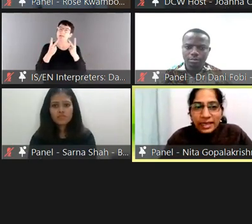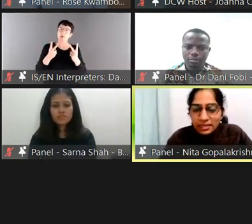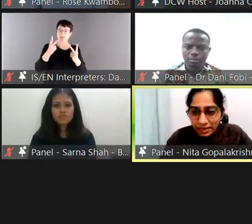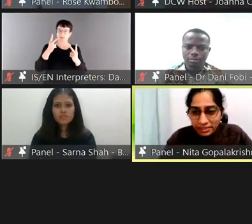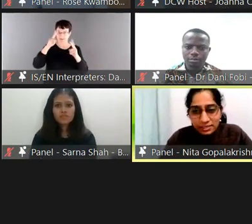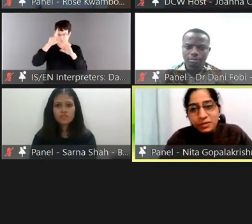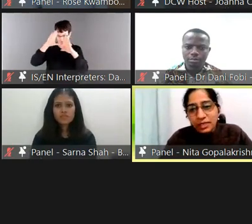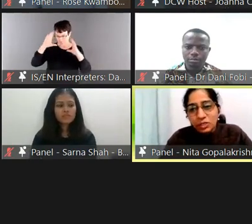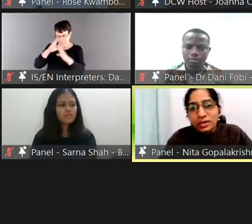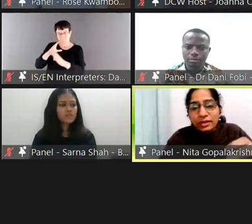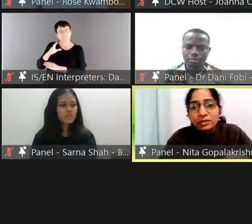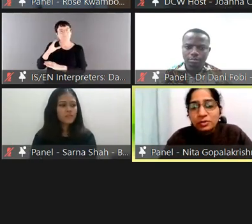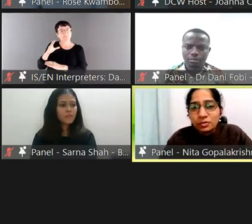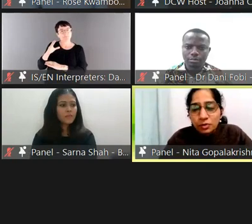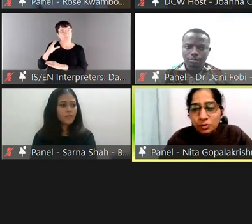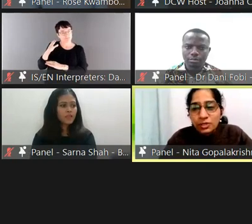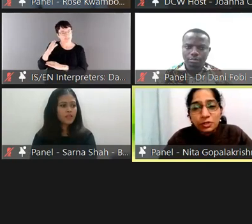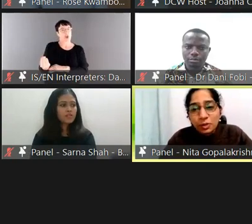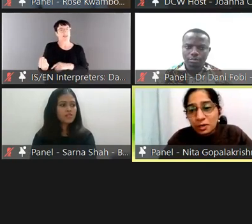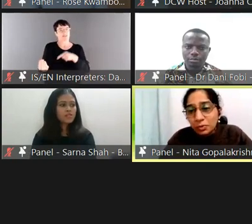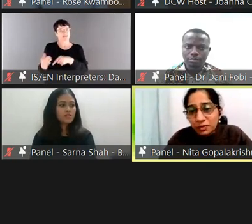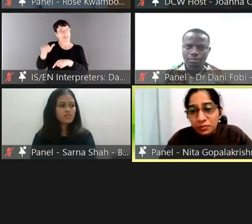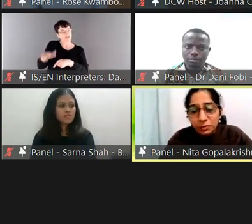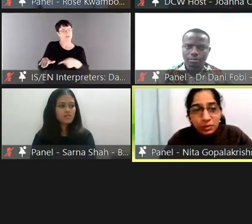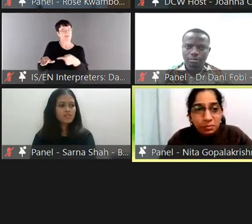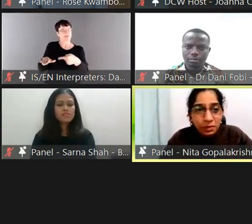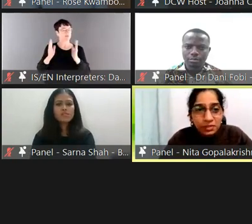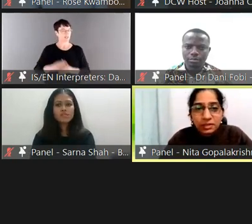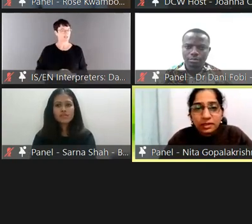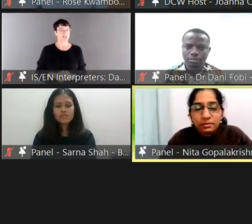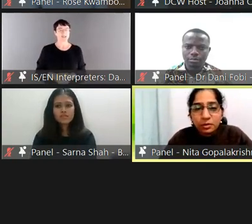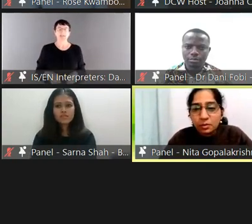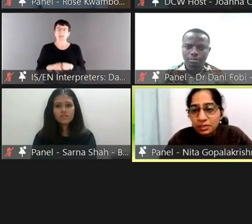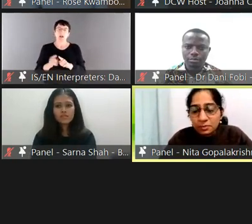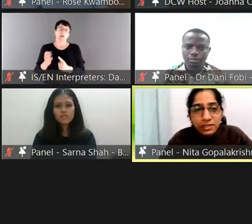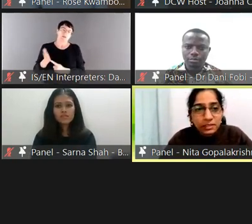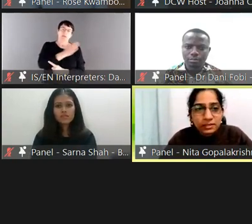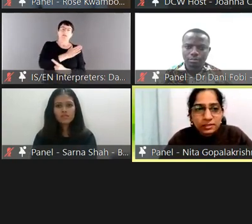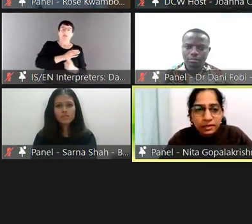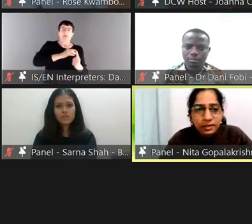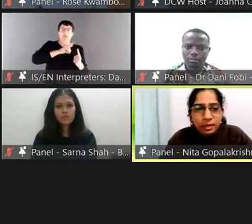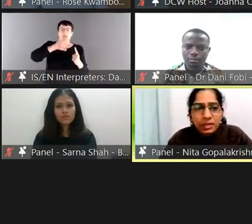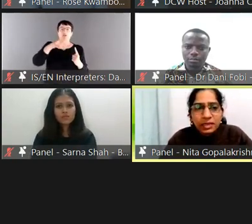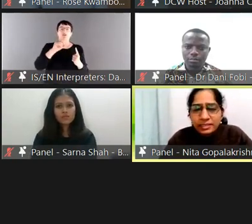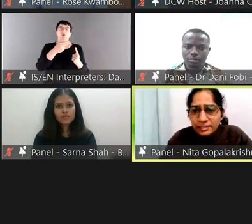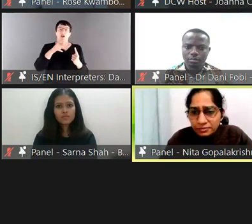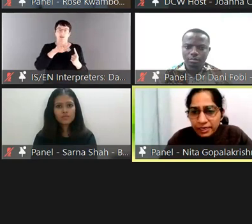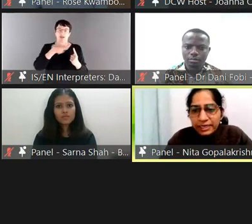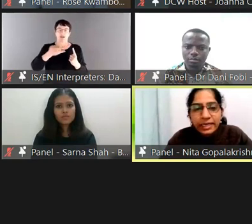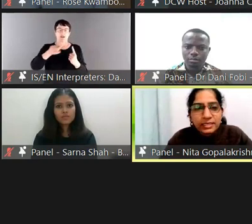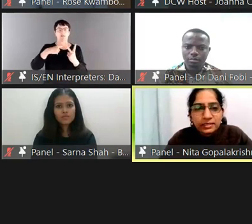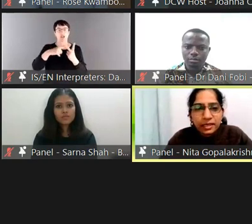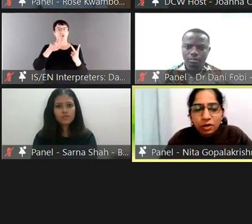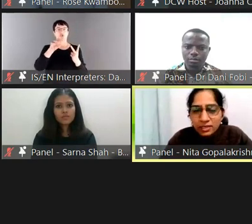So the late identification, like Rose and Joanna both have spoken about in the low income settings, being